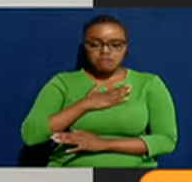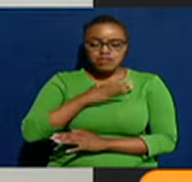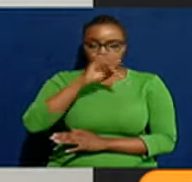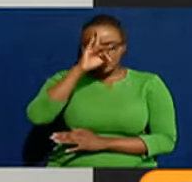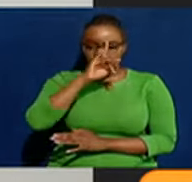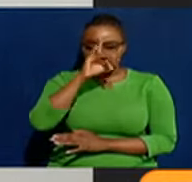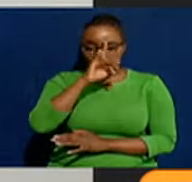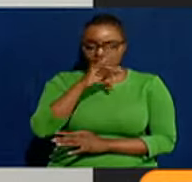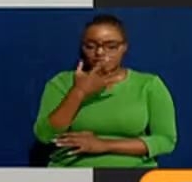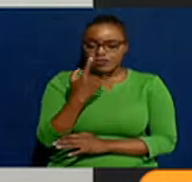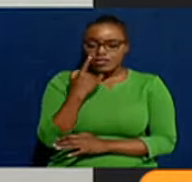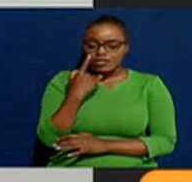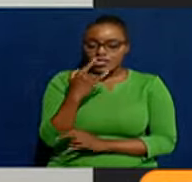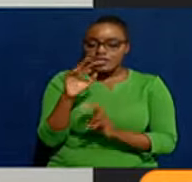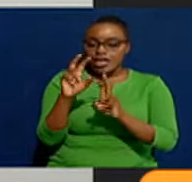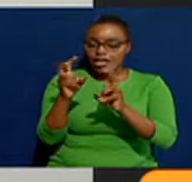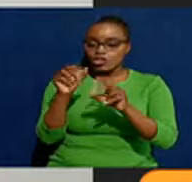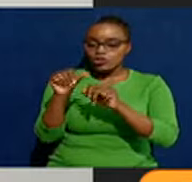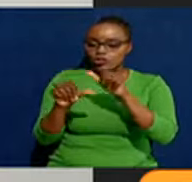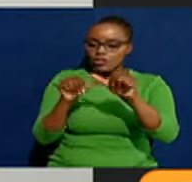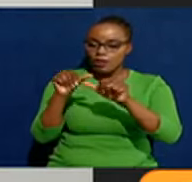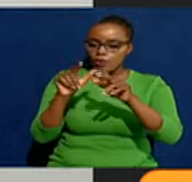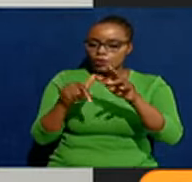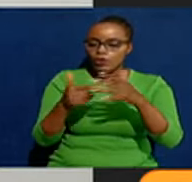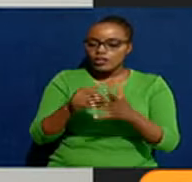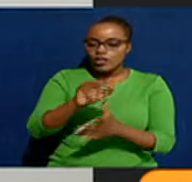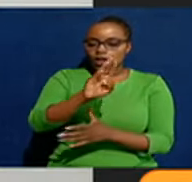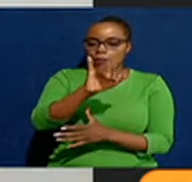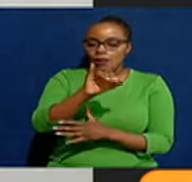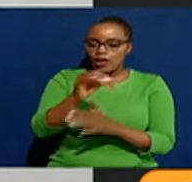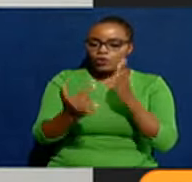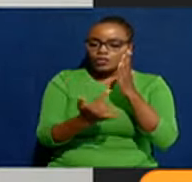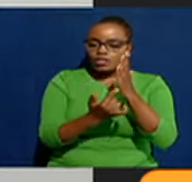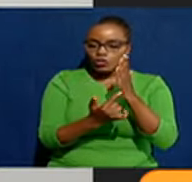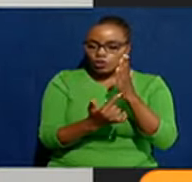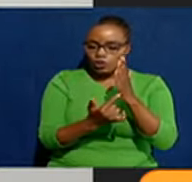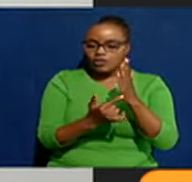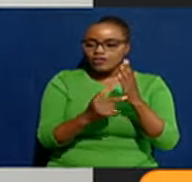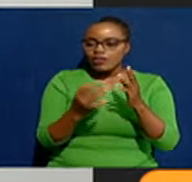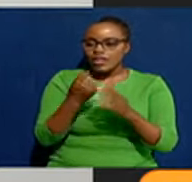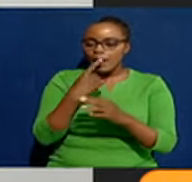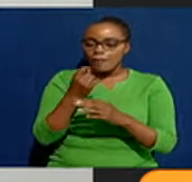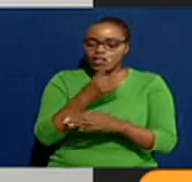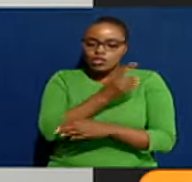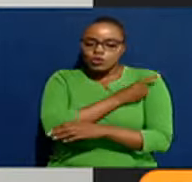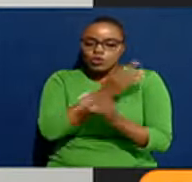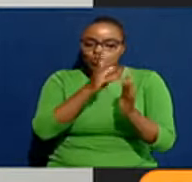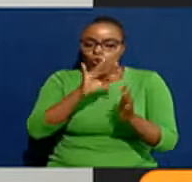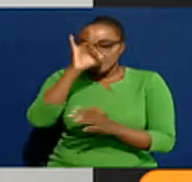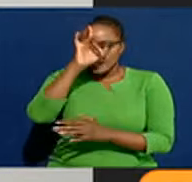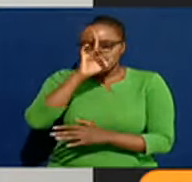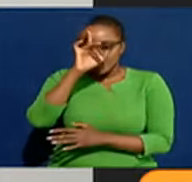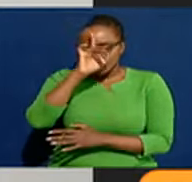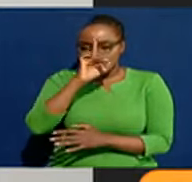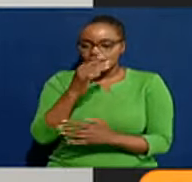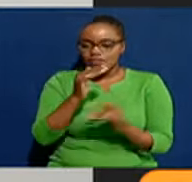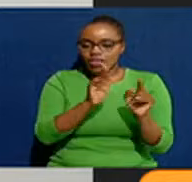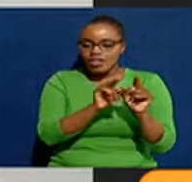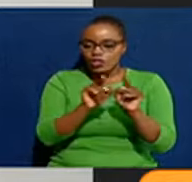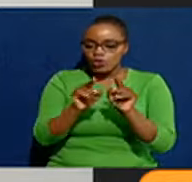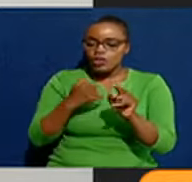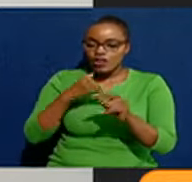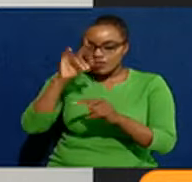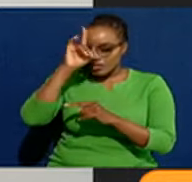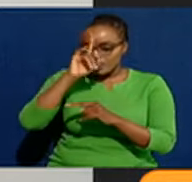seriously take issues of biotechnology as a medical doctor seriously. And there is